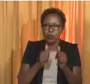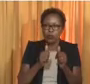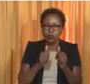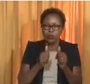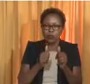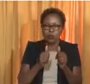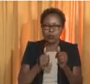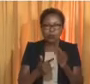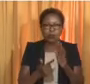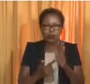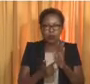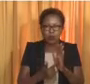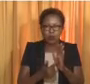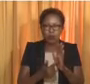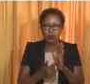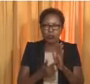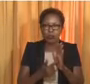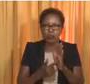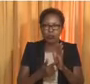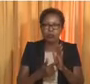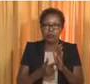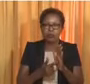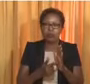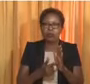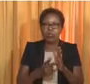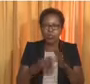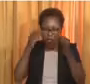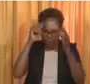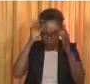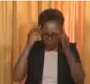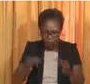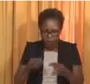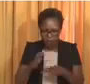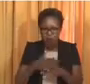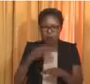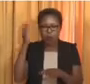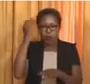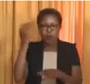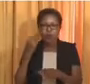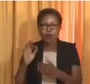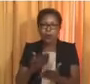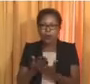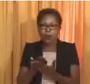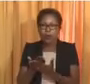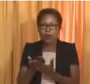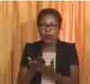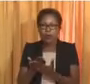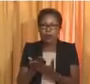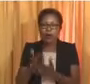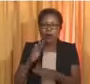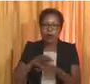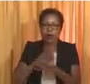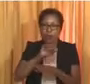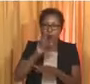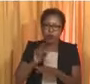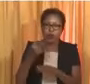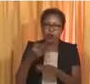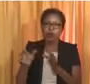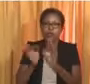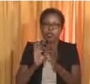to determine appeals from the Court of Appeal on question of interpretation and application of